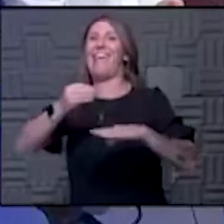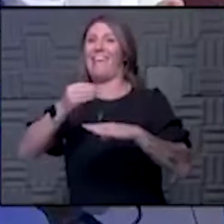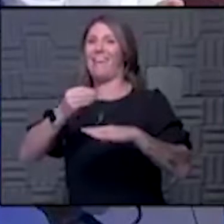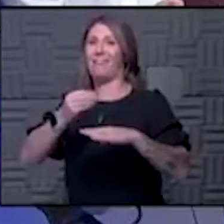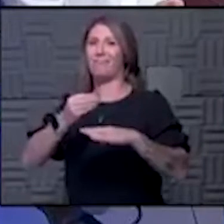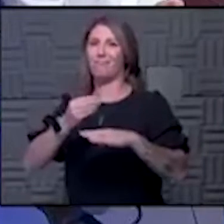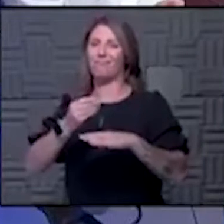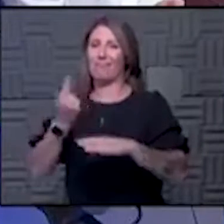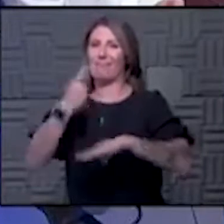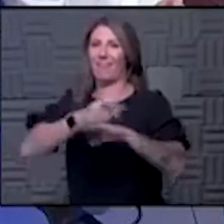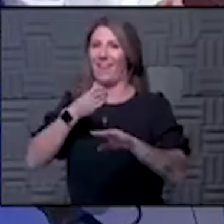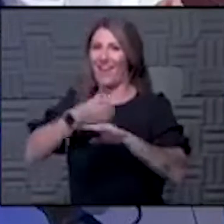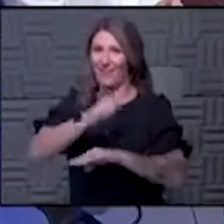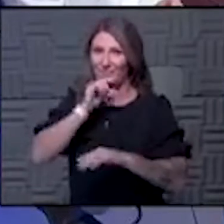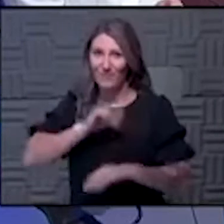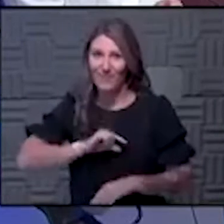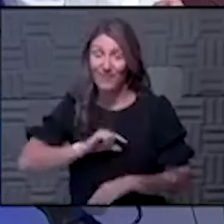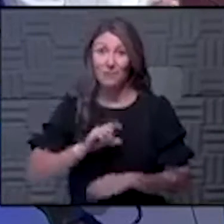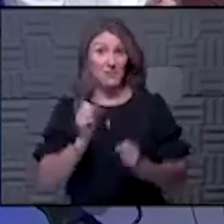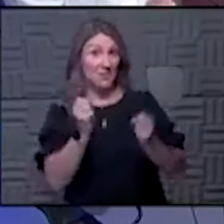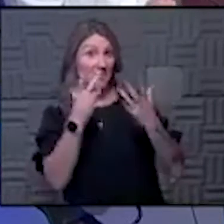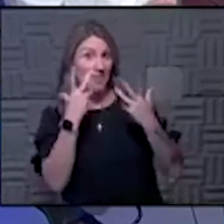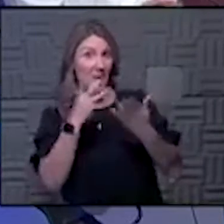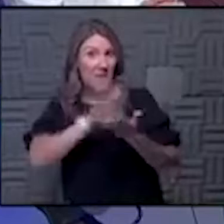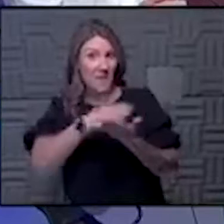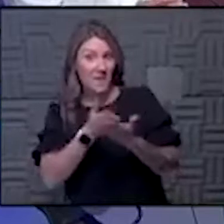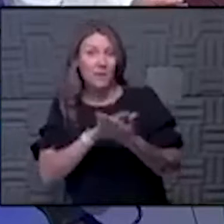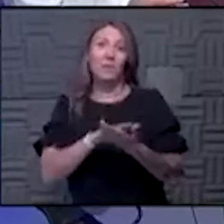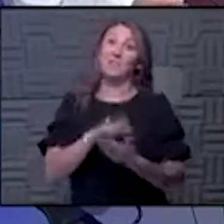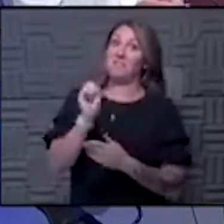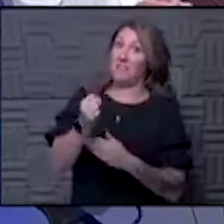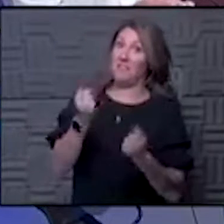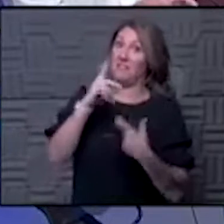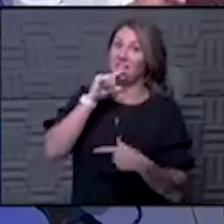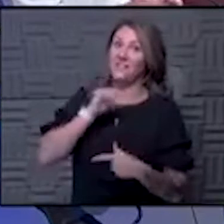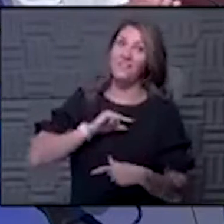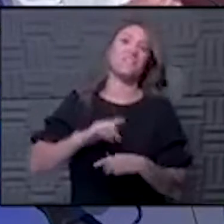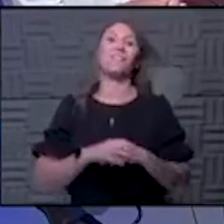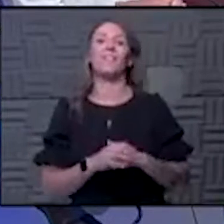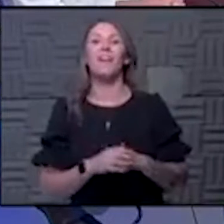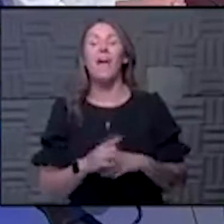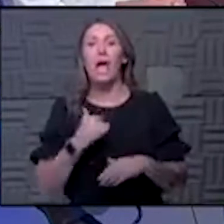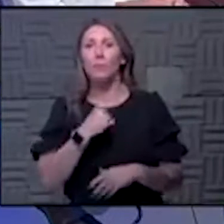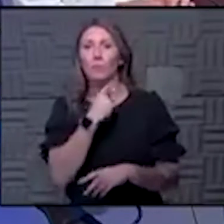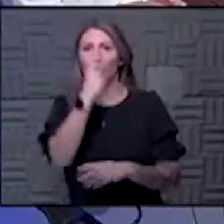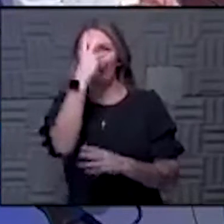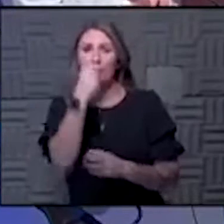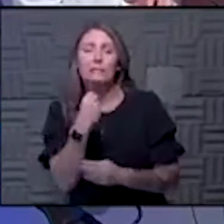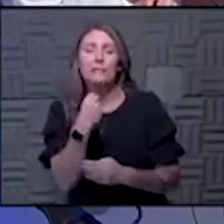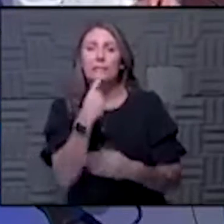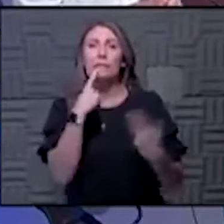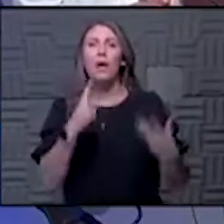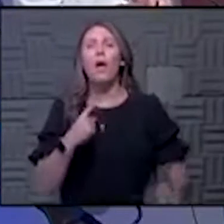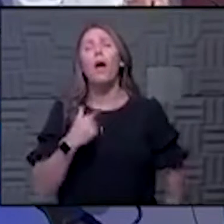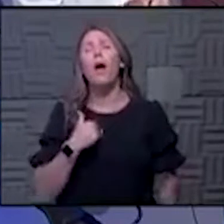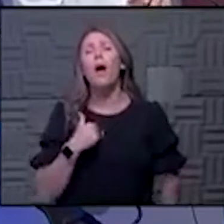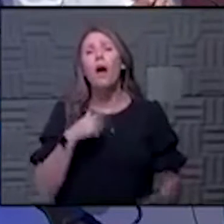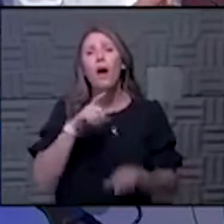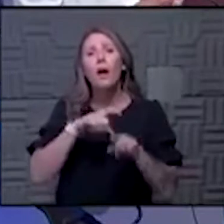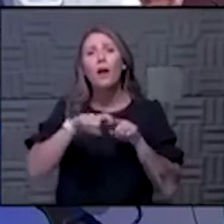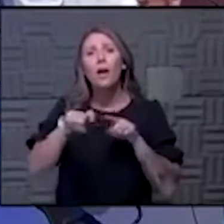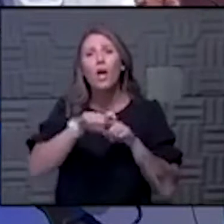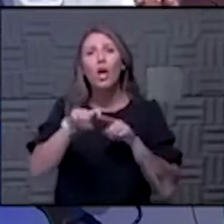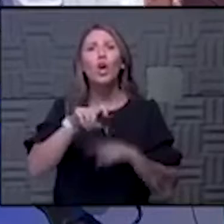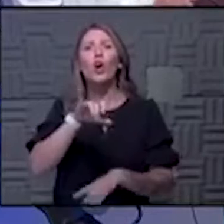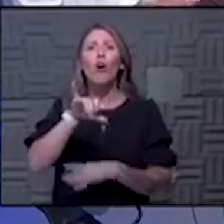So that's a lot. It'll be a little bit more. It is a lot. It's a lot of turkey. And I've already done the first, so I'm really sleep deprived today. I called Kevin Jeff. I've only known him for